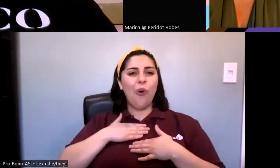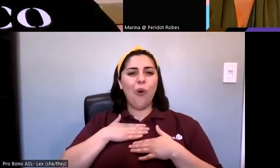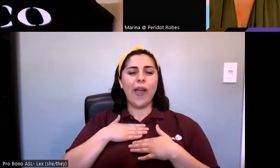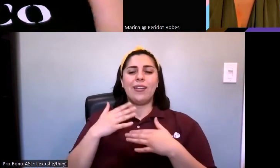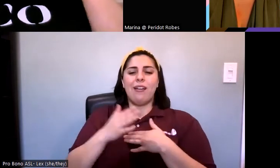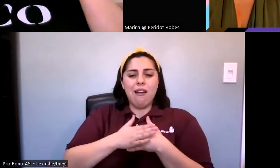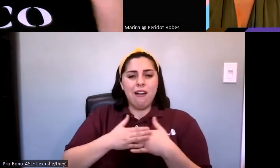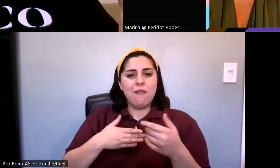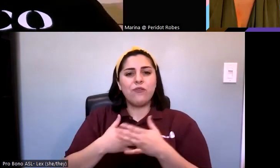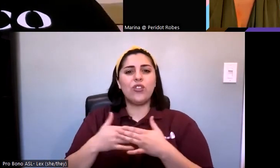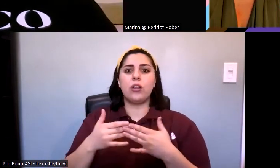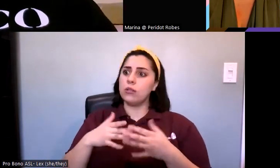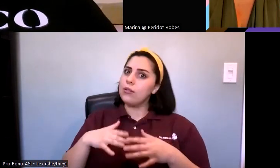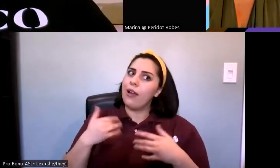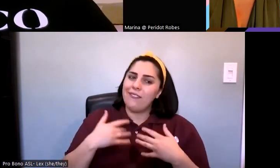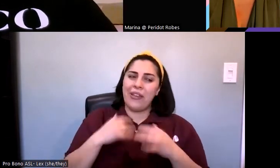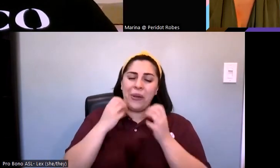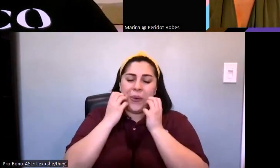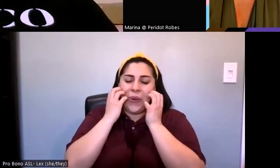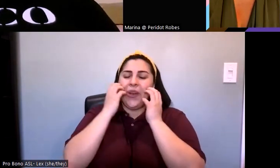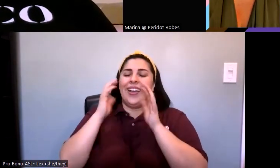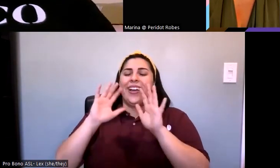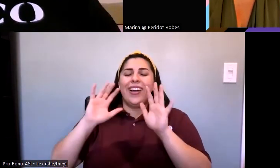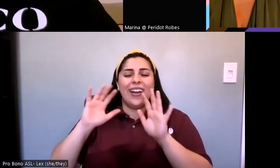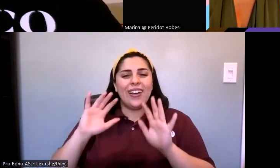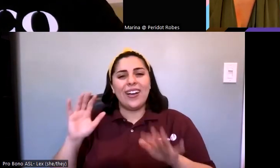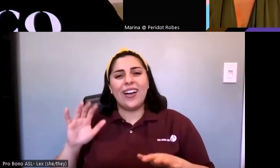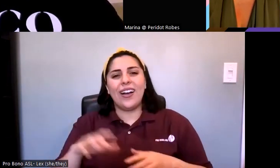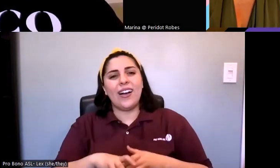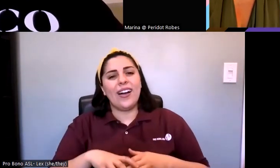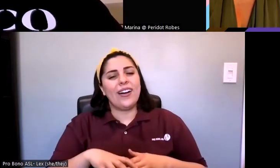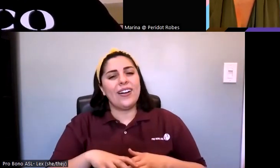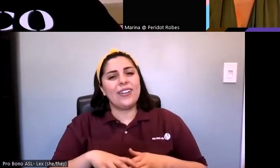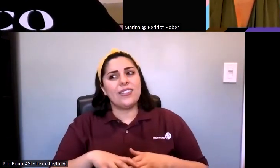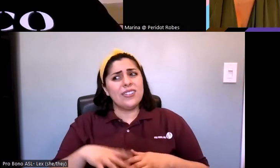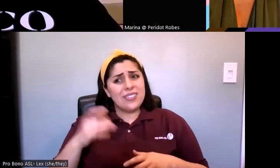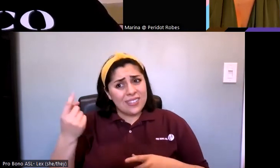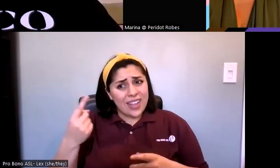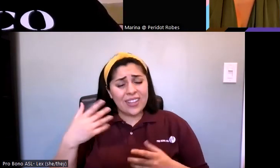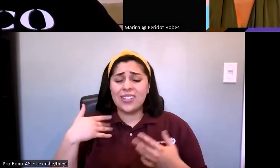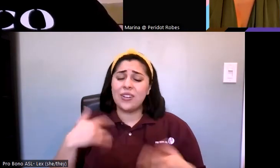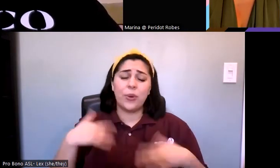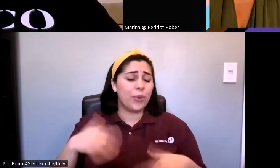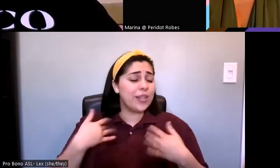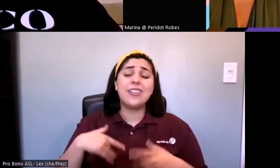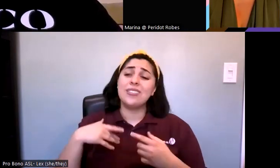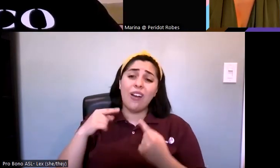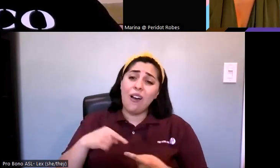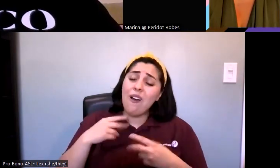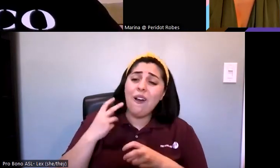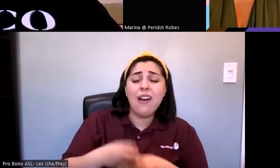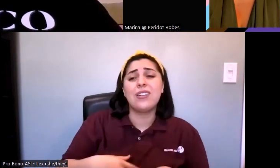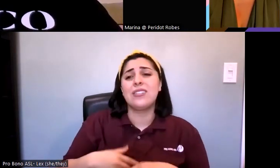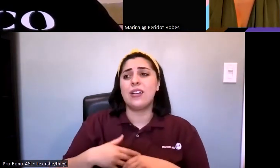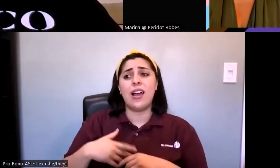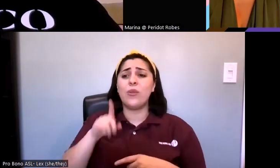Like I'm getting teary-eyed just talking about it, because, you know, it's hard, and I really appreciate you and all you do in